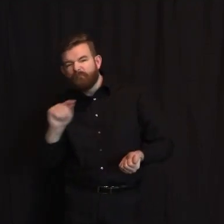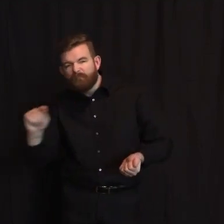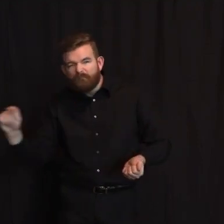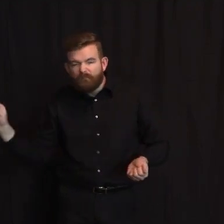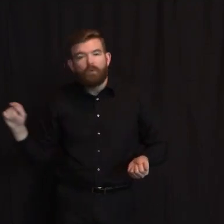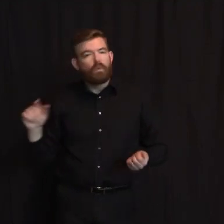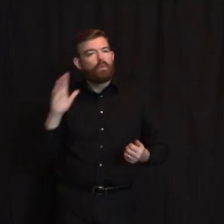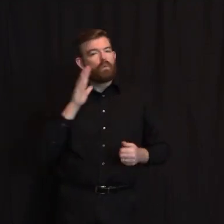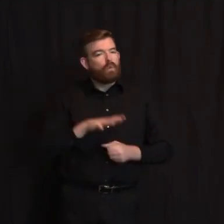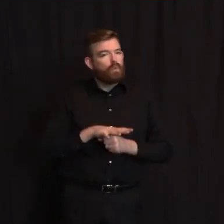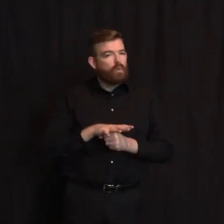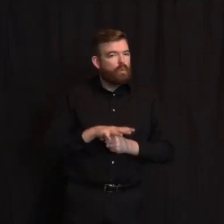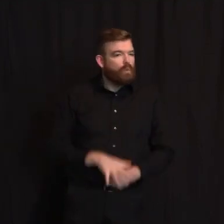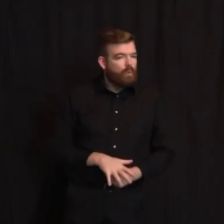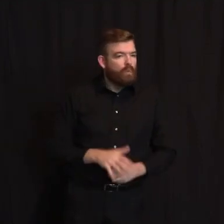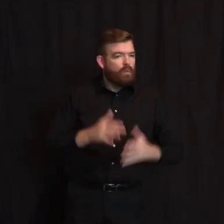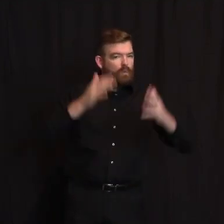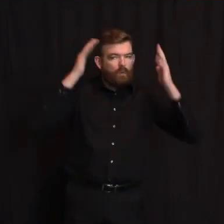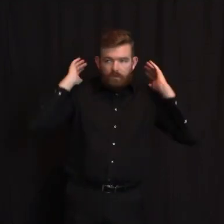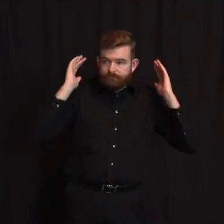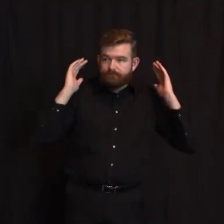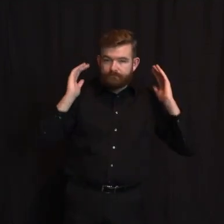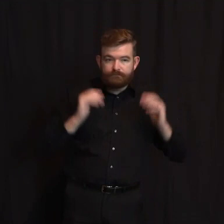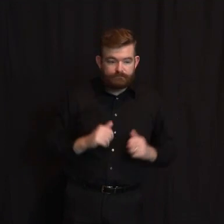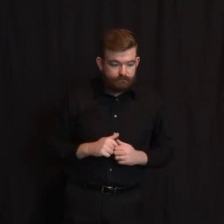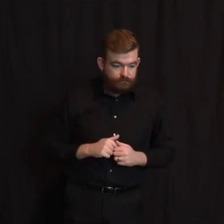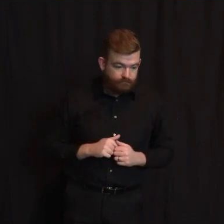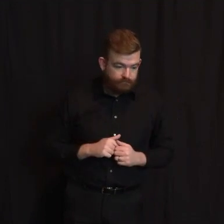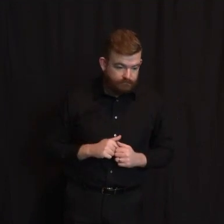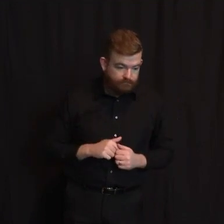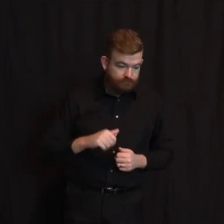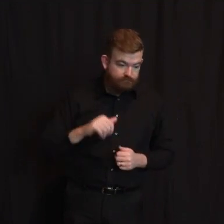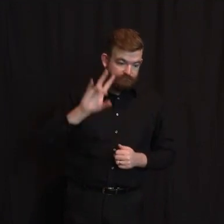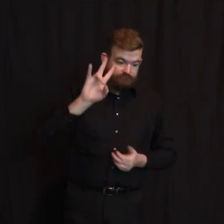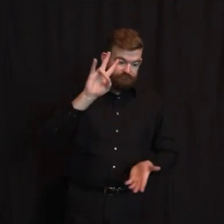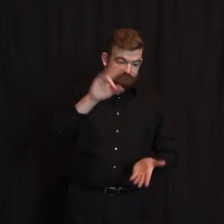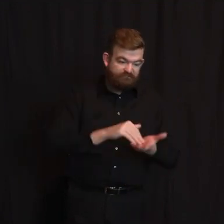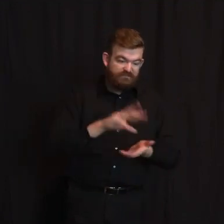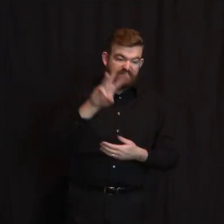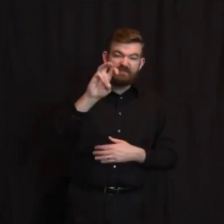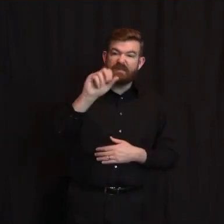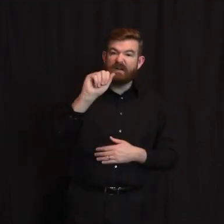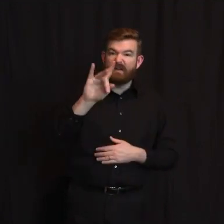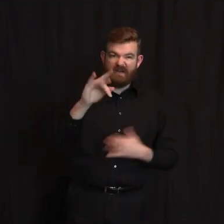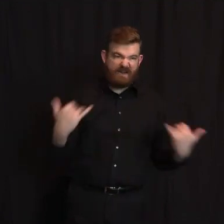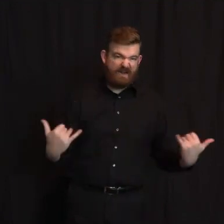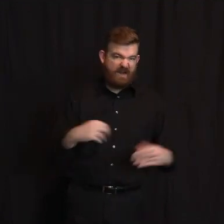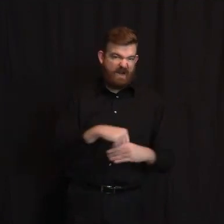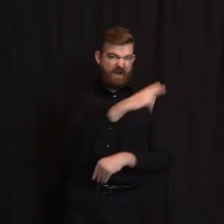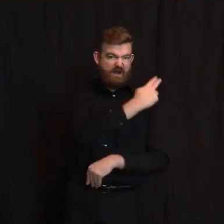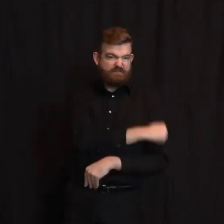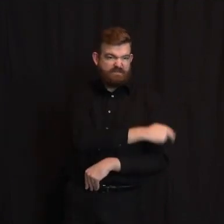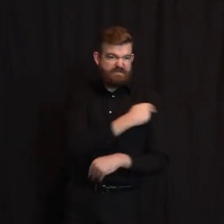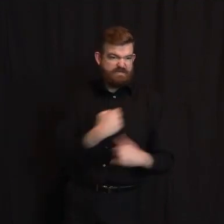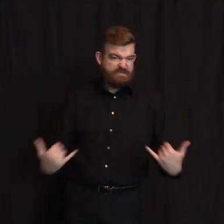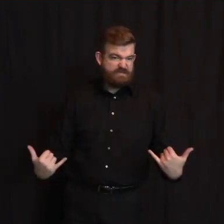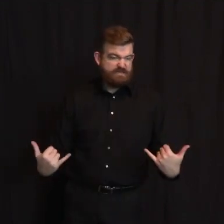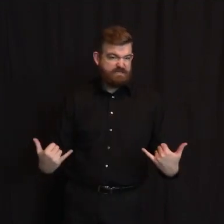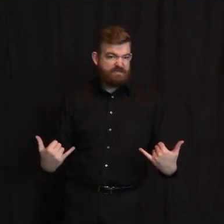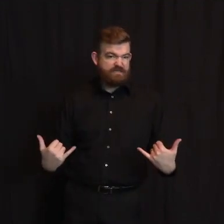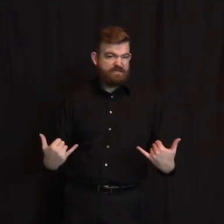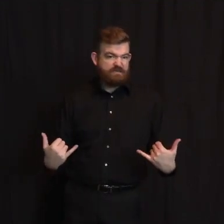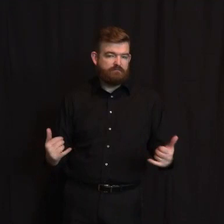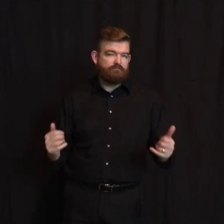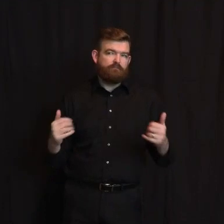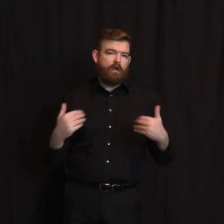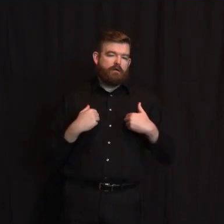7,618 hospitalizations right now, or as of 10:30 last evening, in our hospitals with